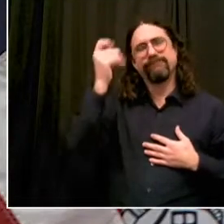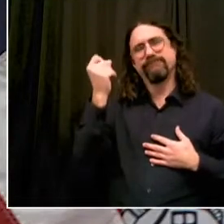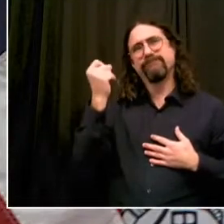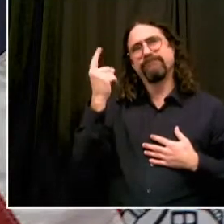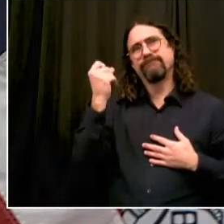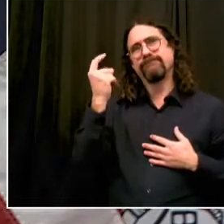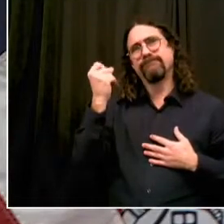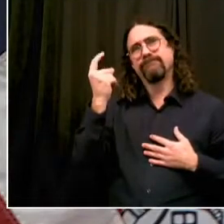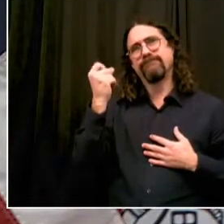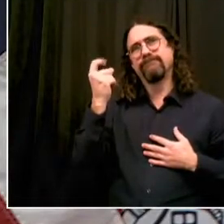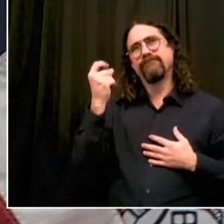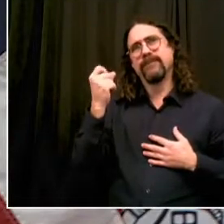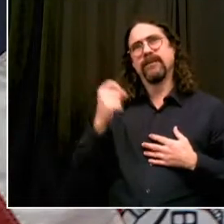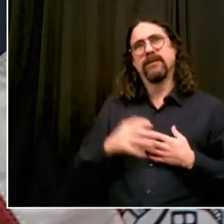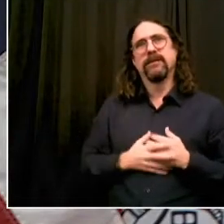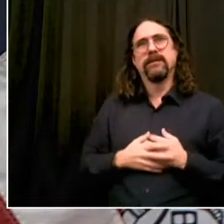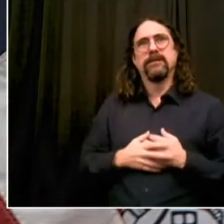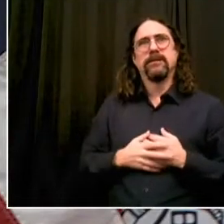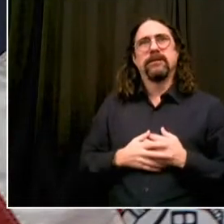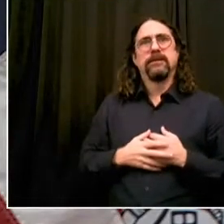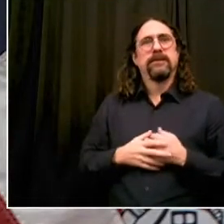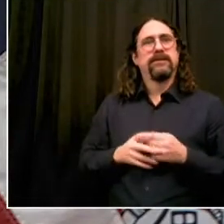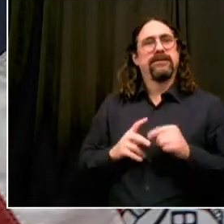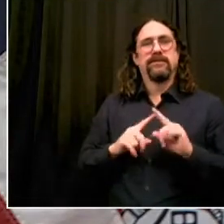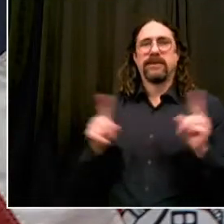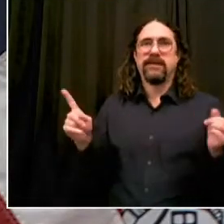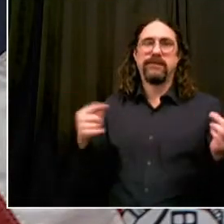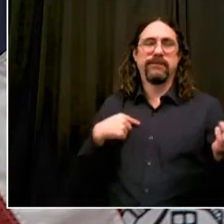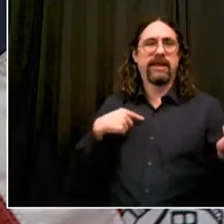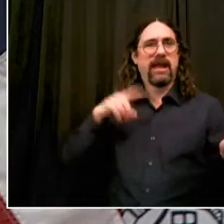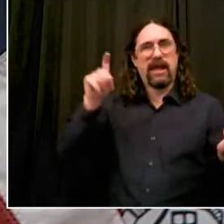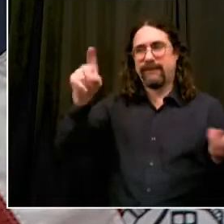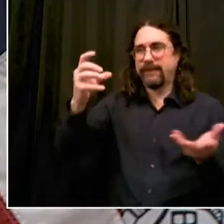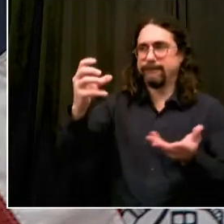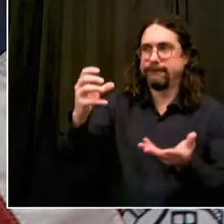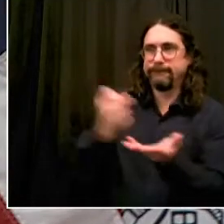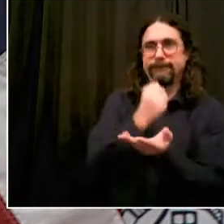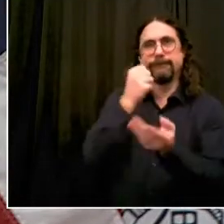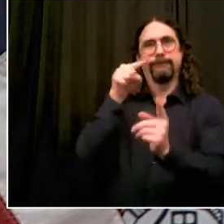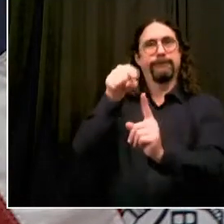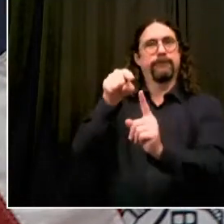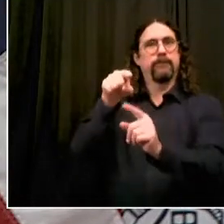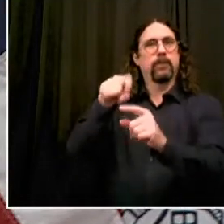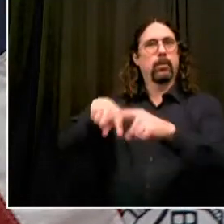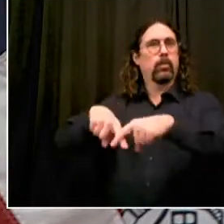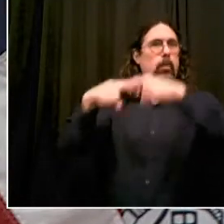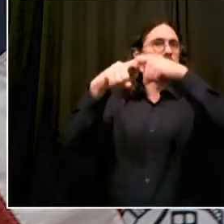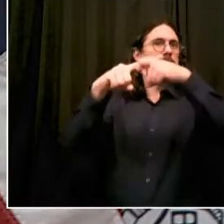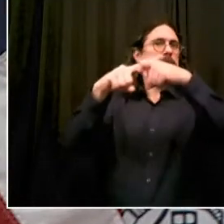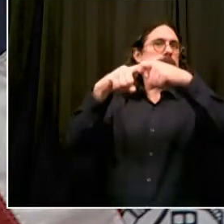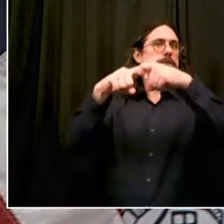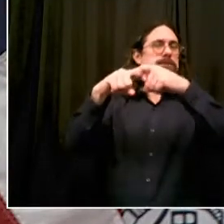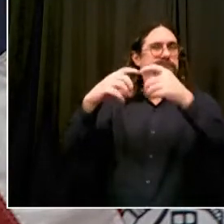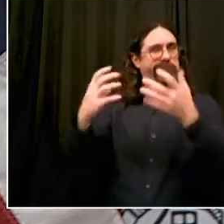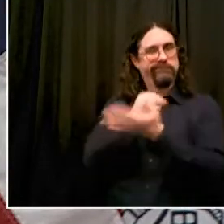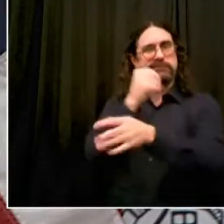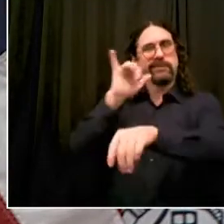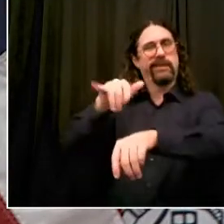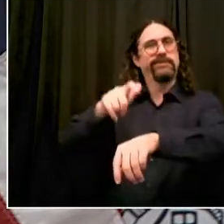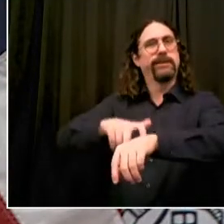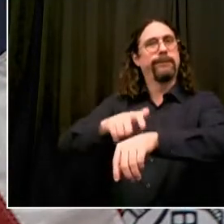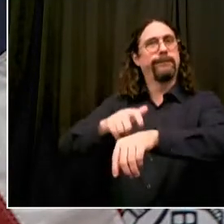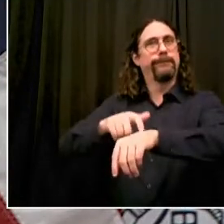model for the duration. That this is what is going to take us through to when we have a vaccine. And when we can start to